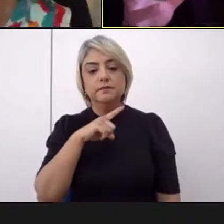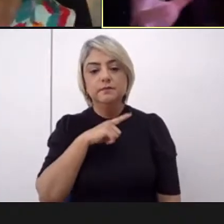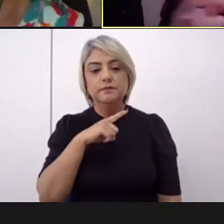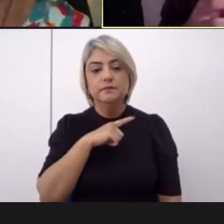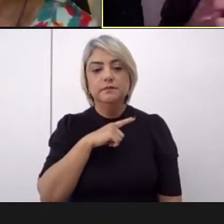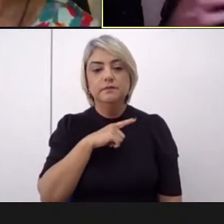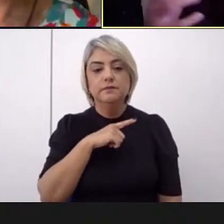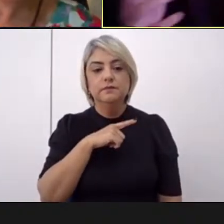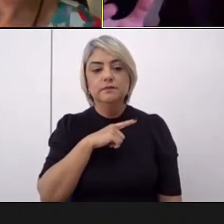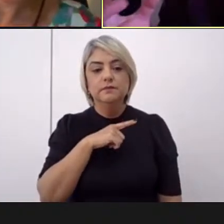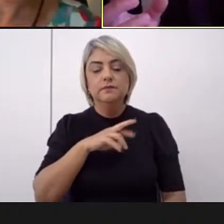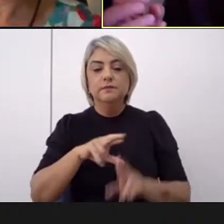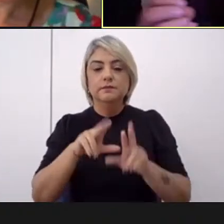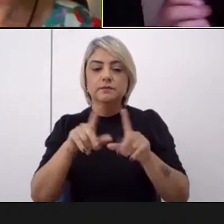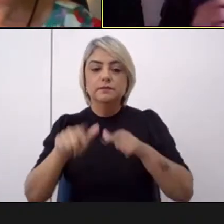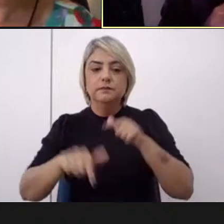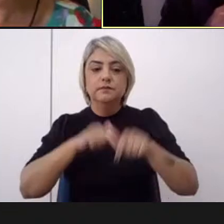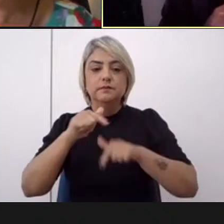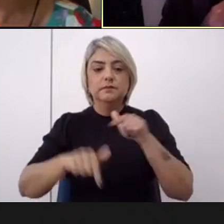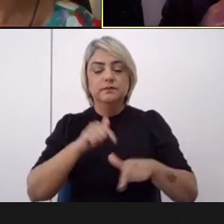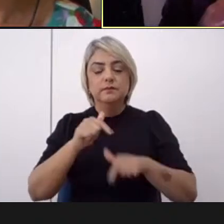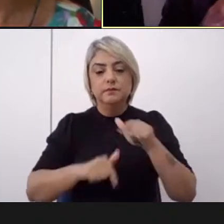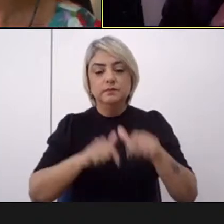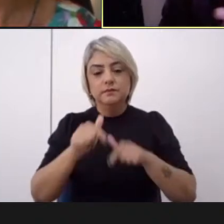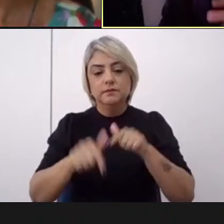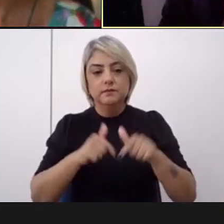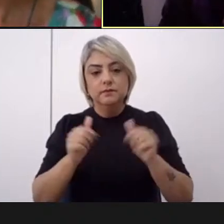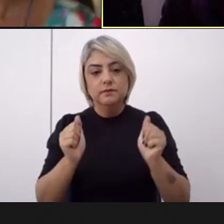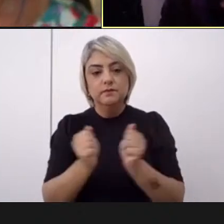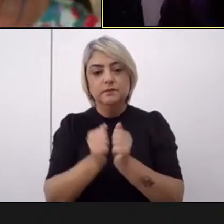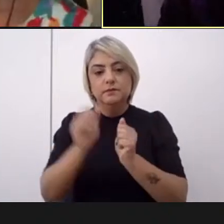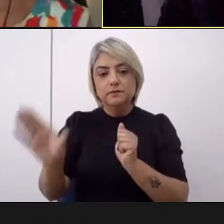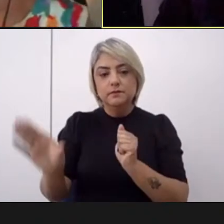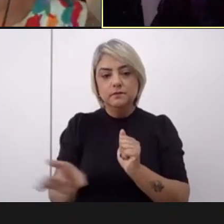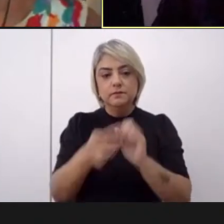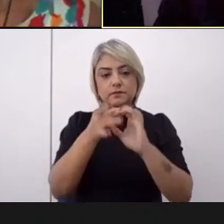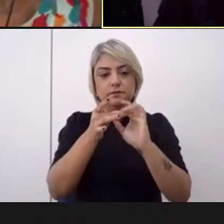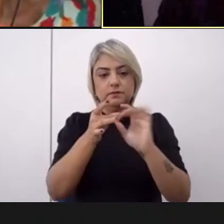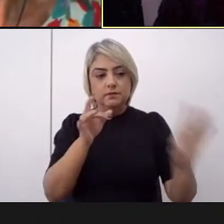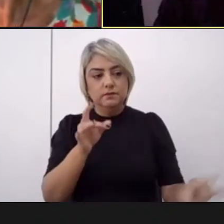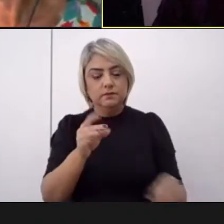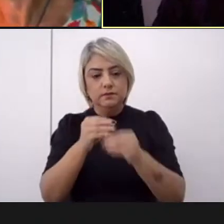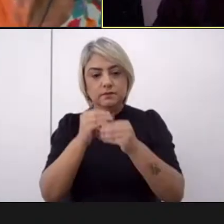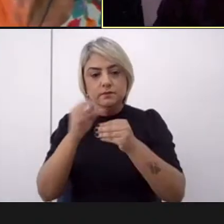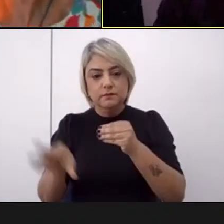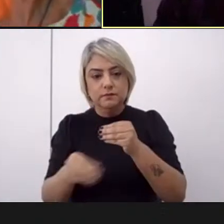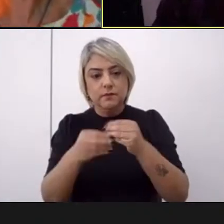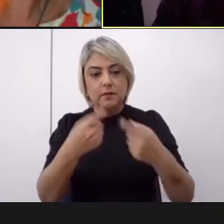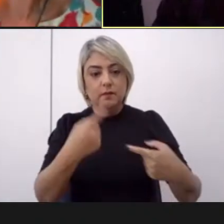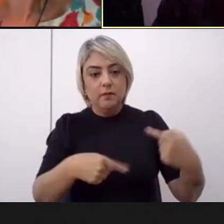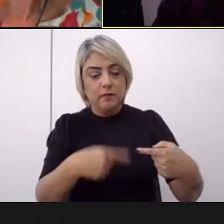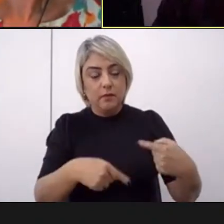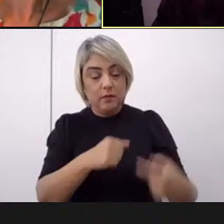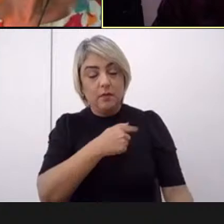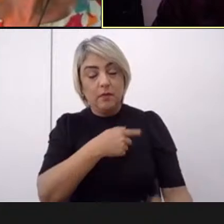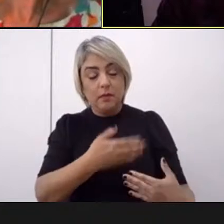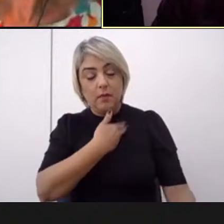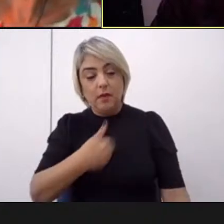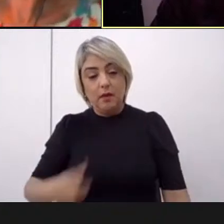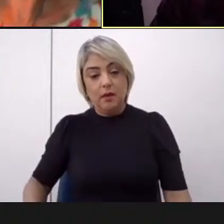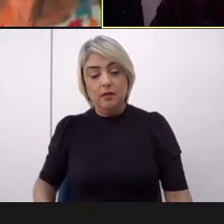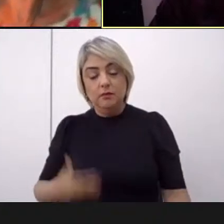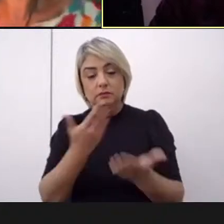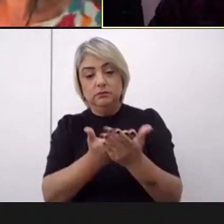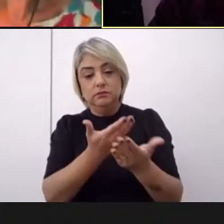works bringing together international relations and public policy studies. In our book,